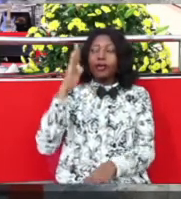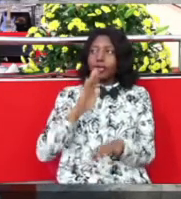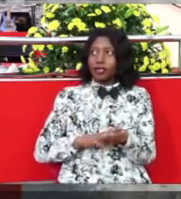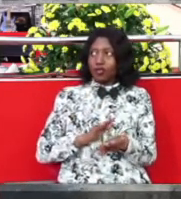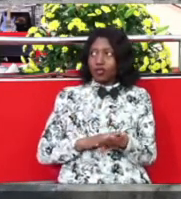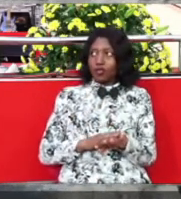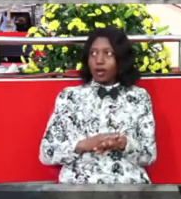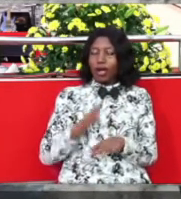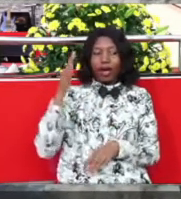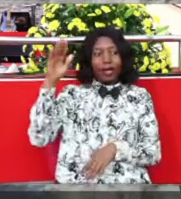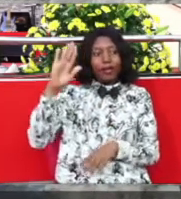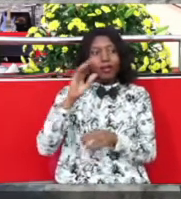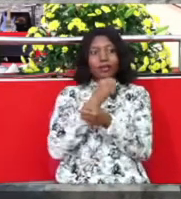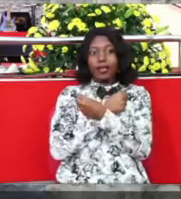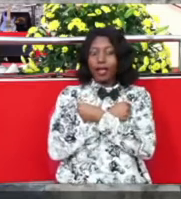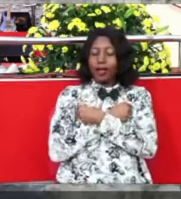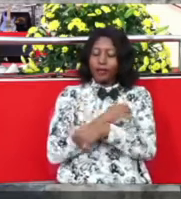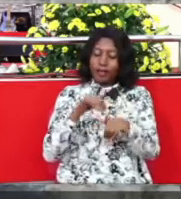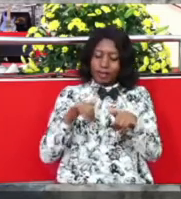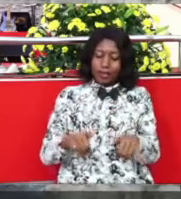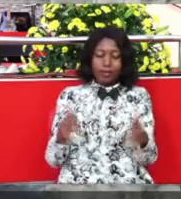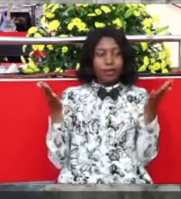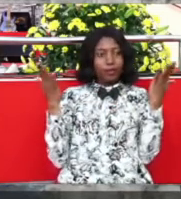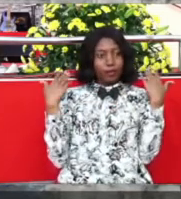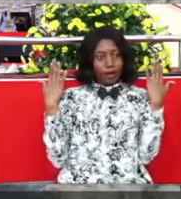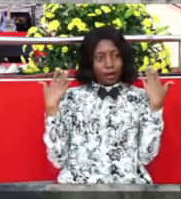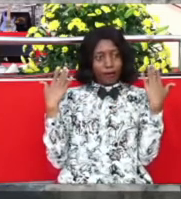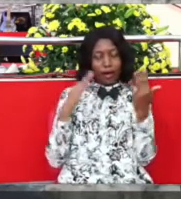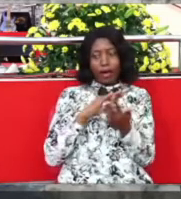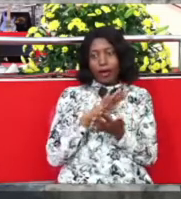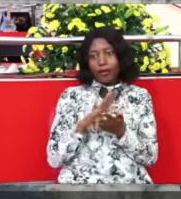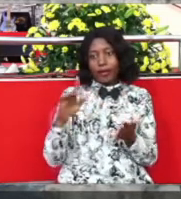His love endures forever. Amen.